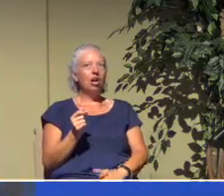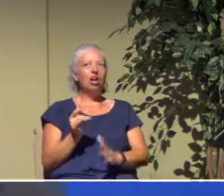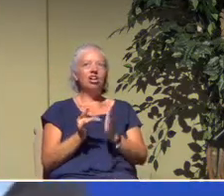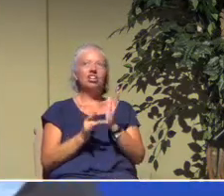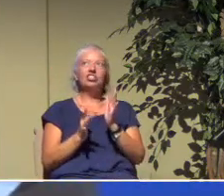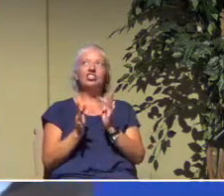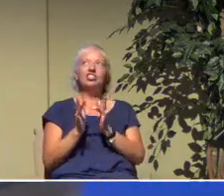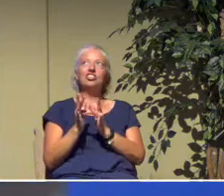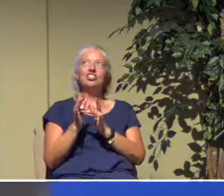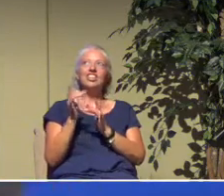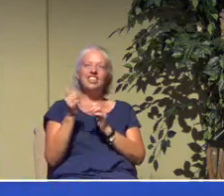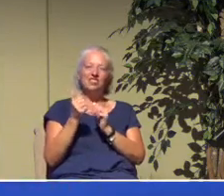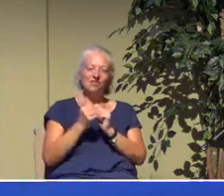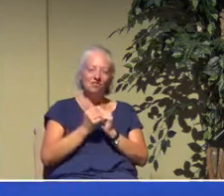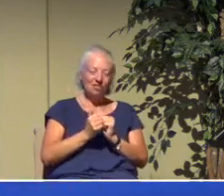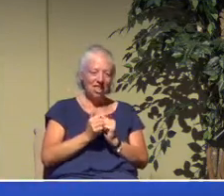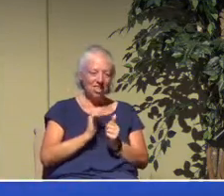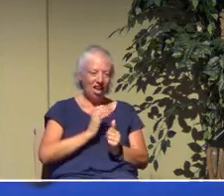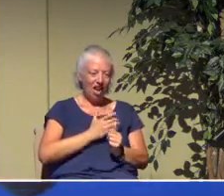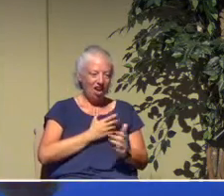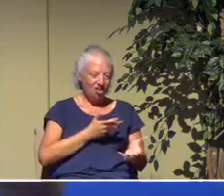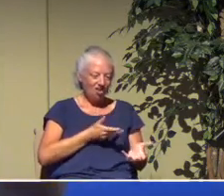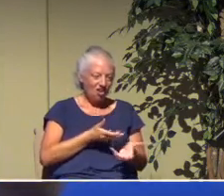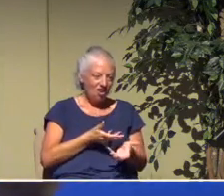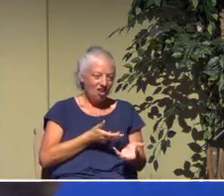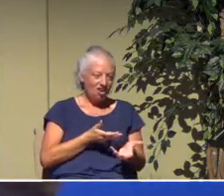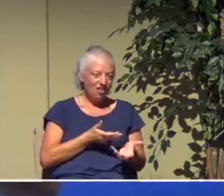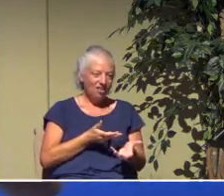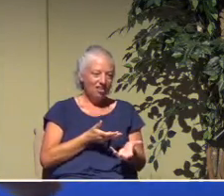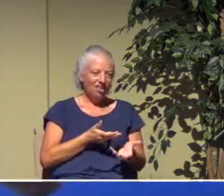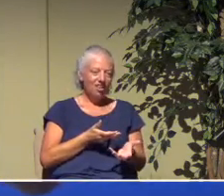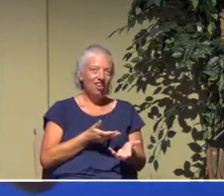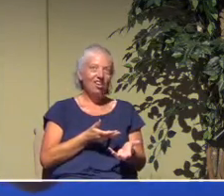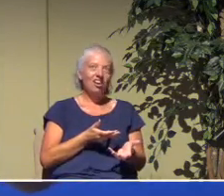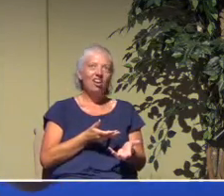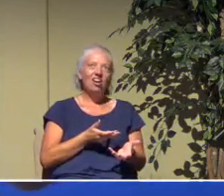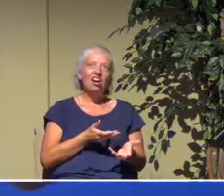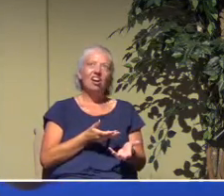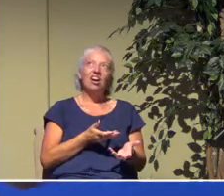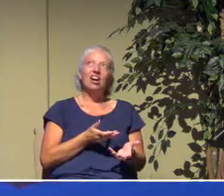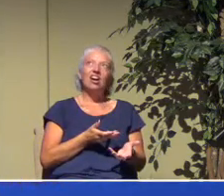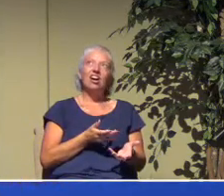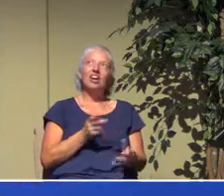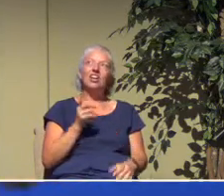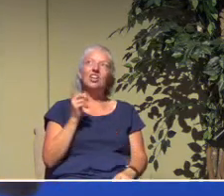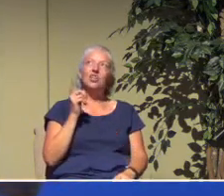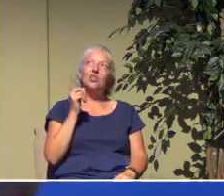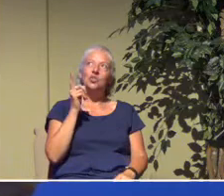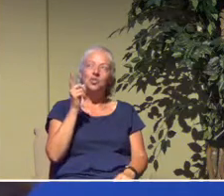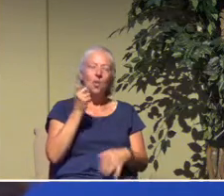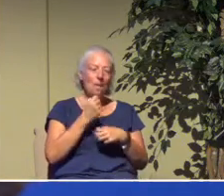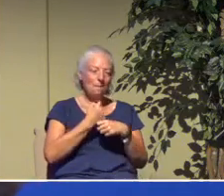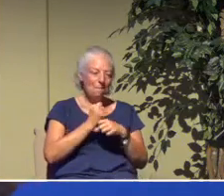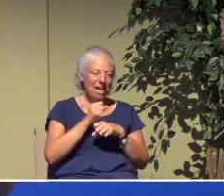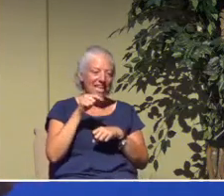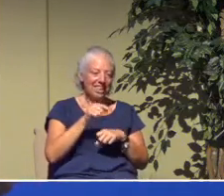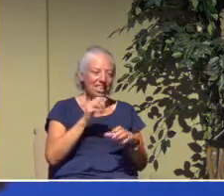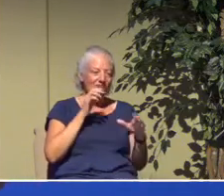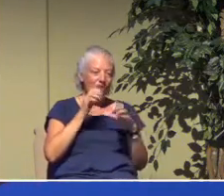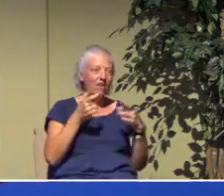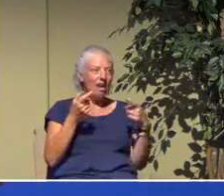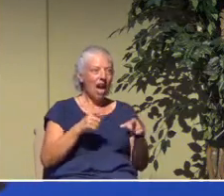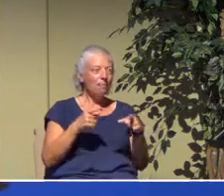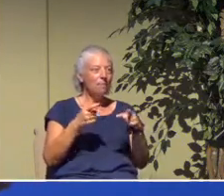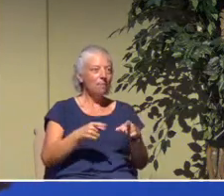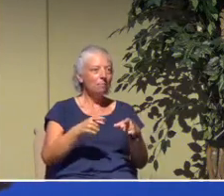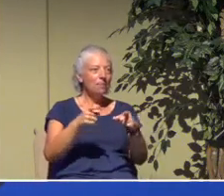here. You are feeding you are making this conversation happen. All